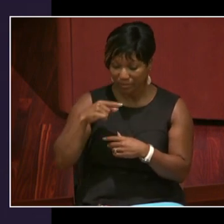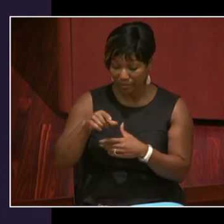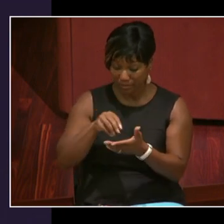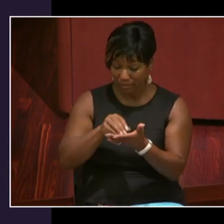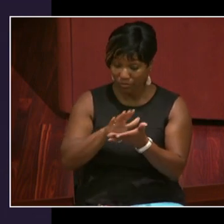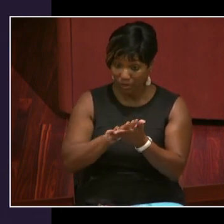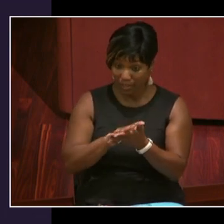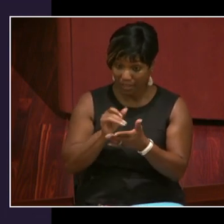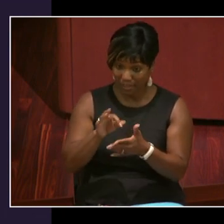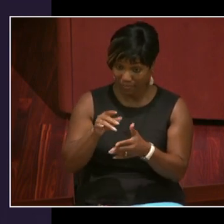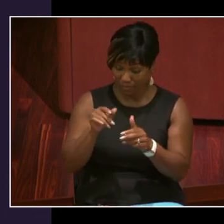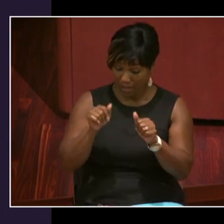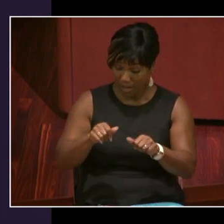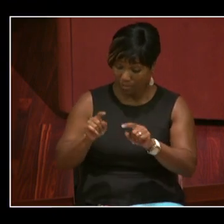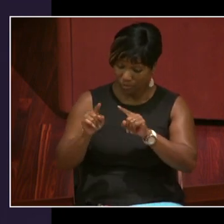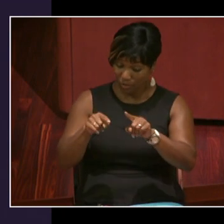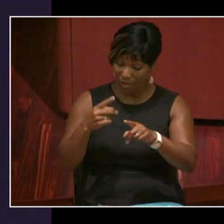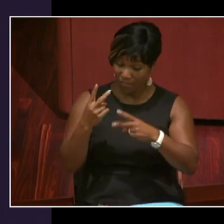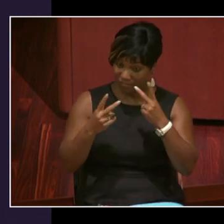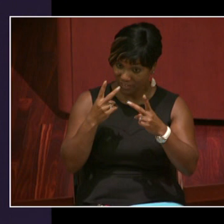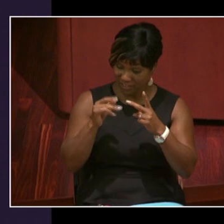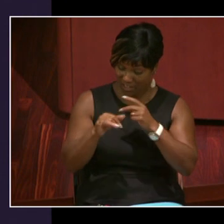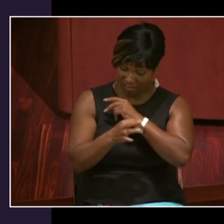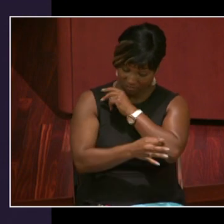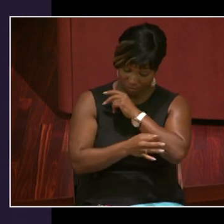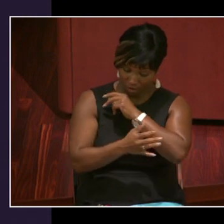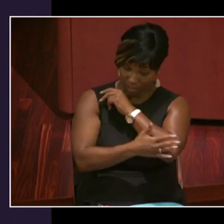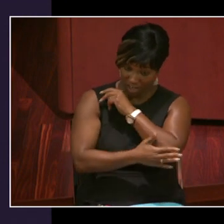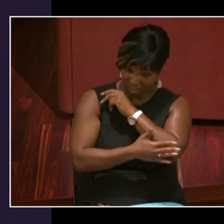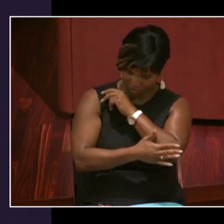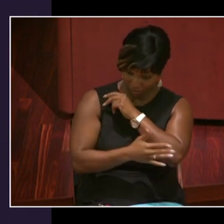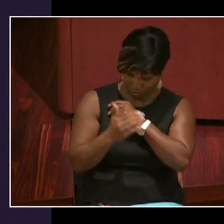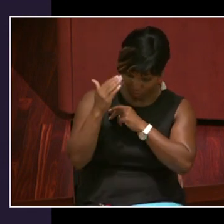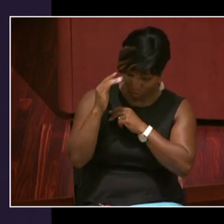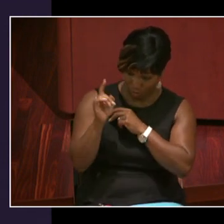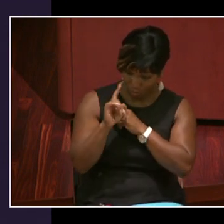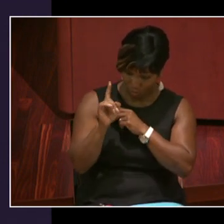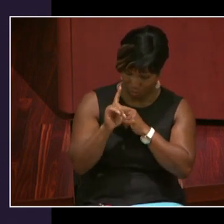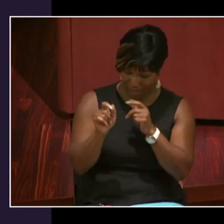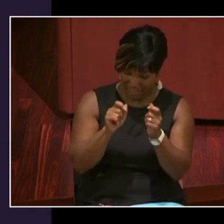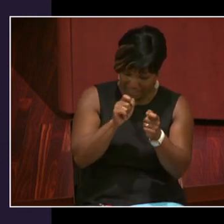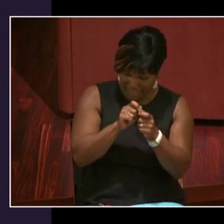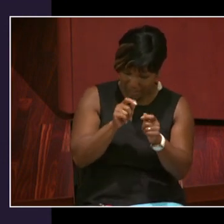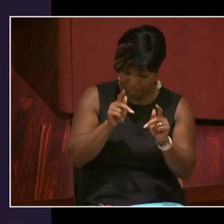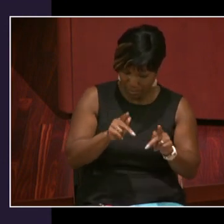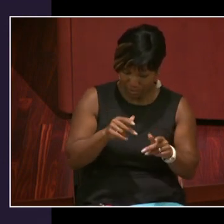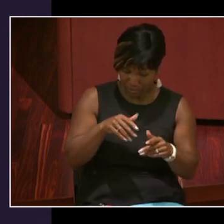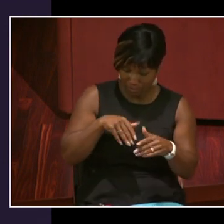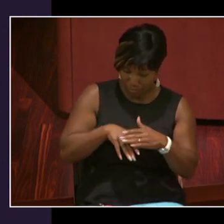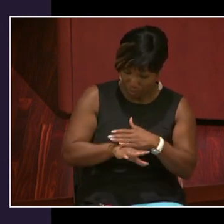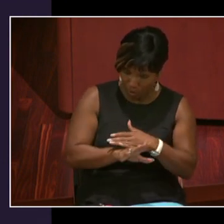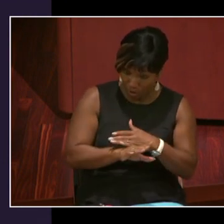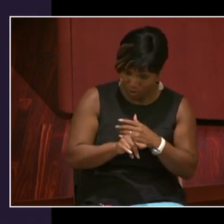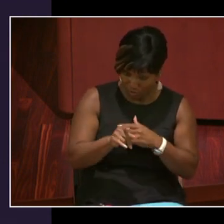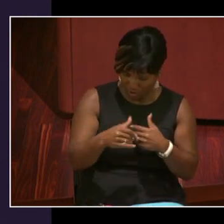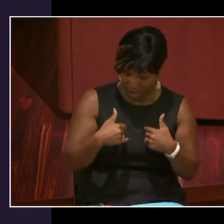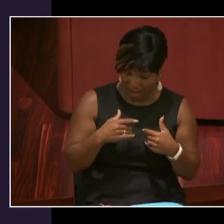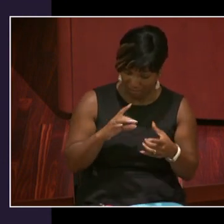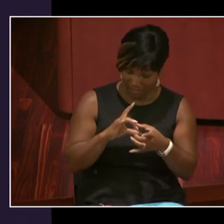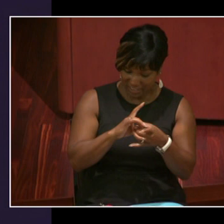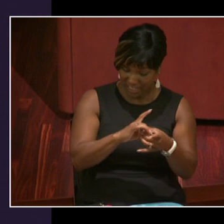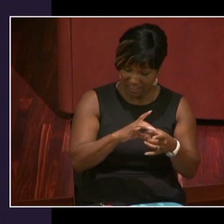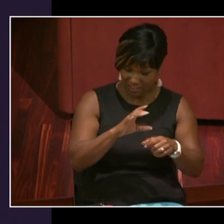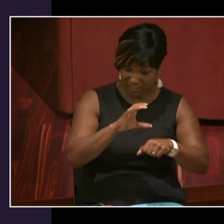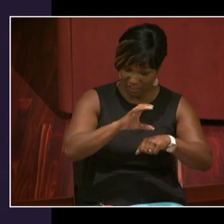times, unless you're able to go and visit that foreign country, and let's say you know exactly where they were born and you have a connection to that local church